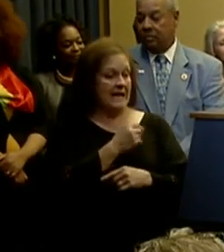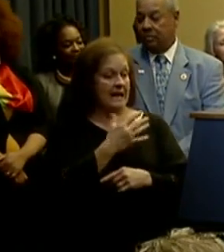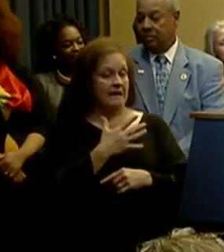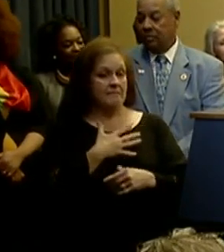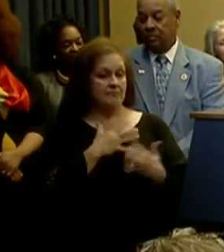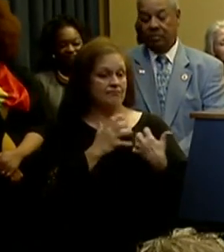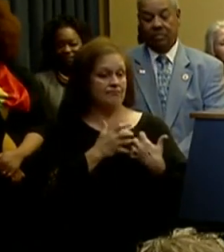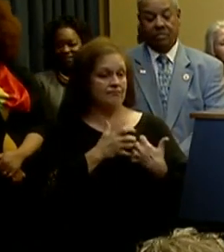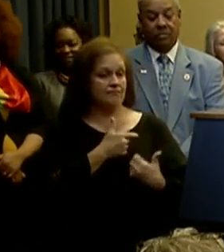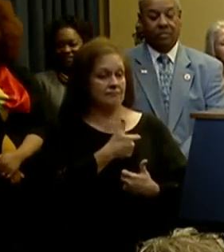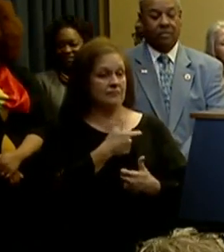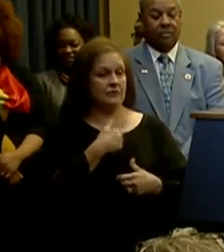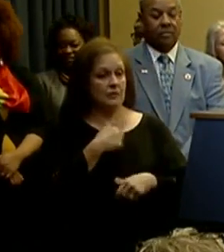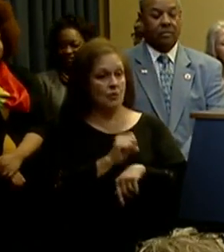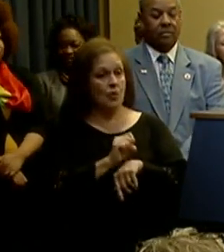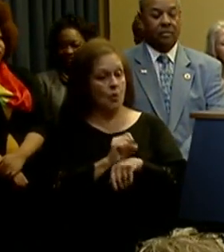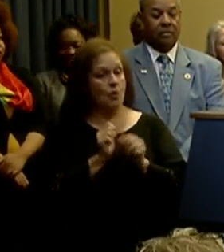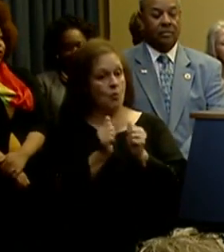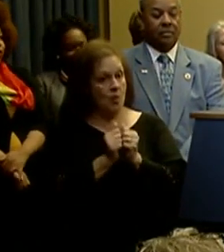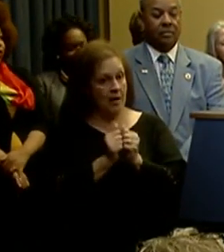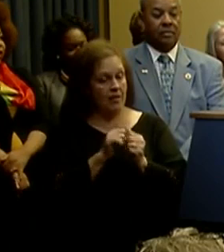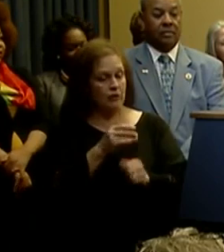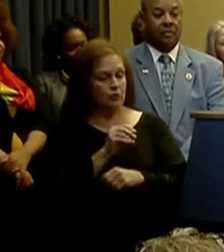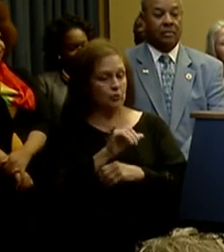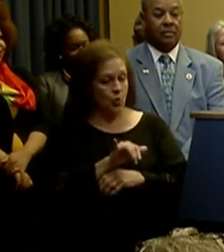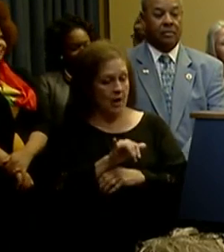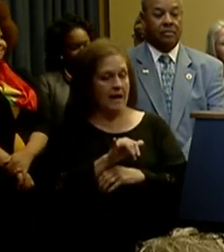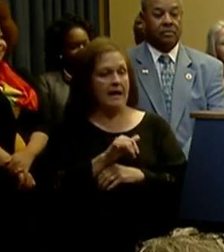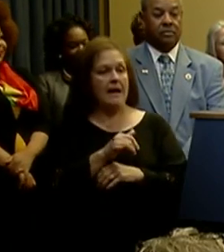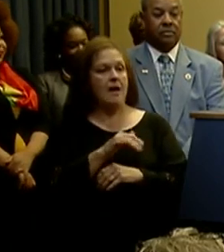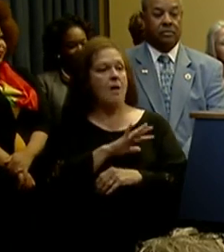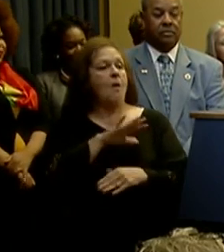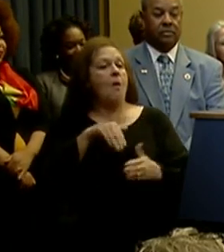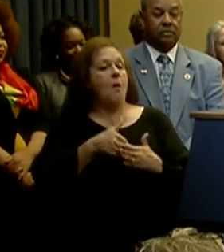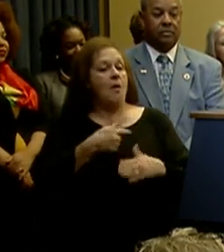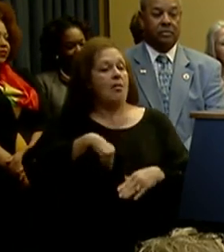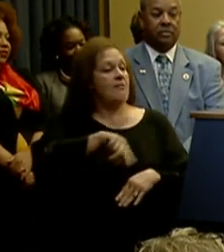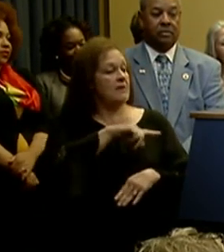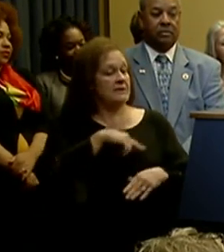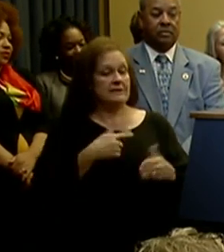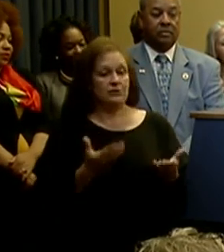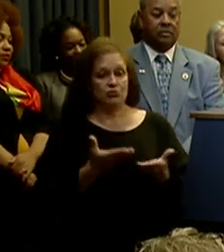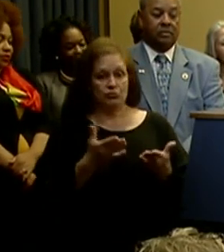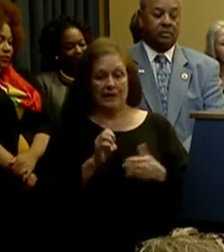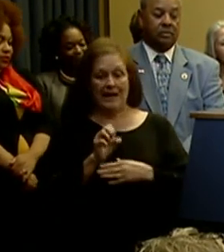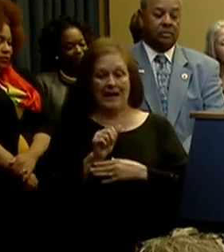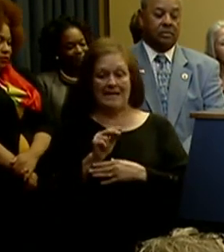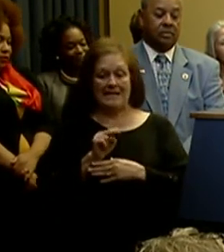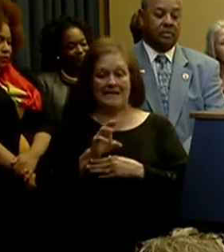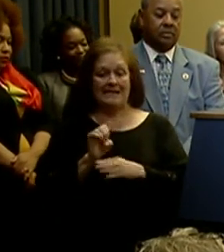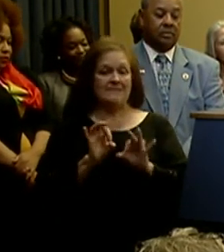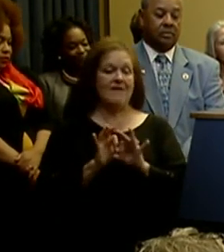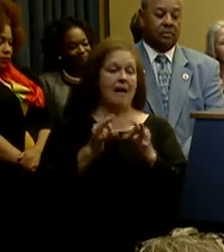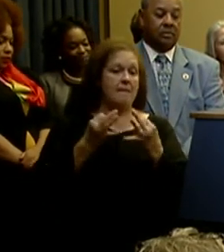who you all work so closely with, Joy Prophet, all of us, you know, in the Essence